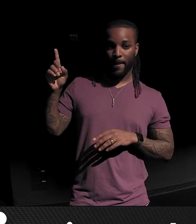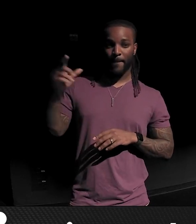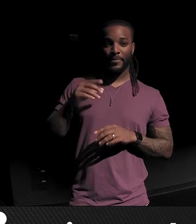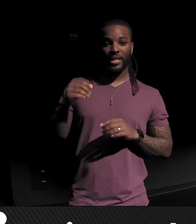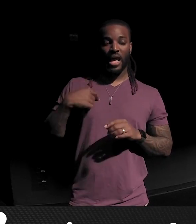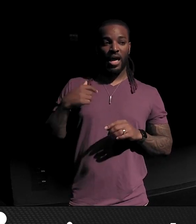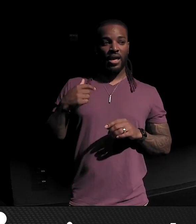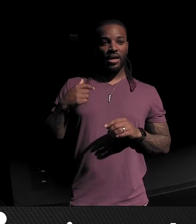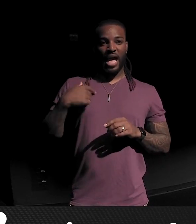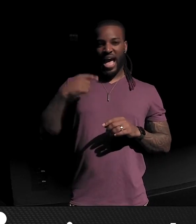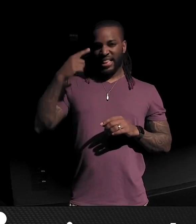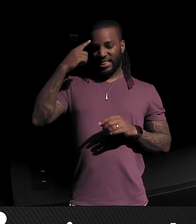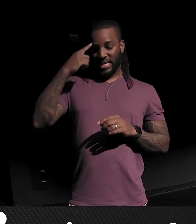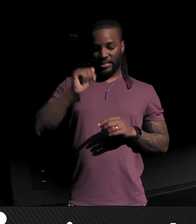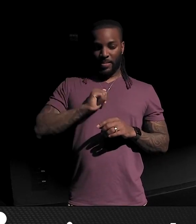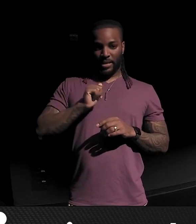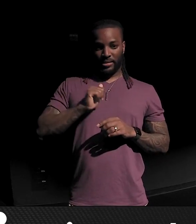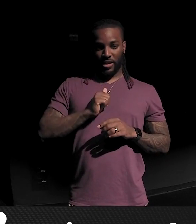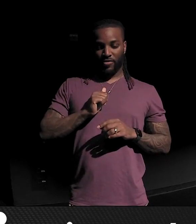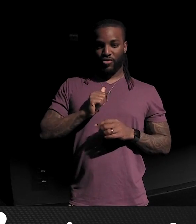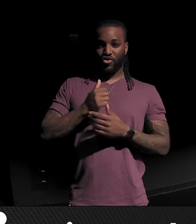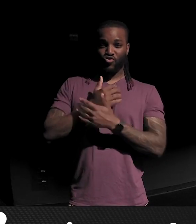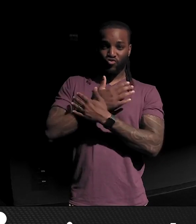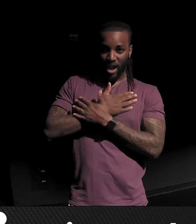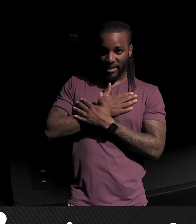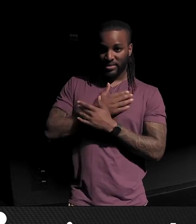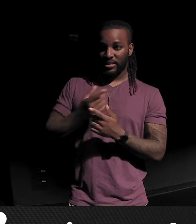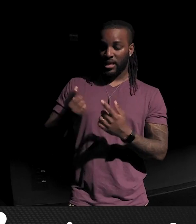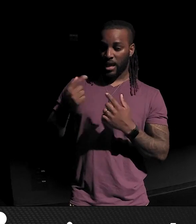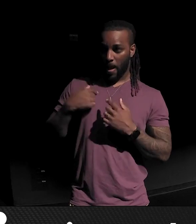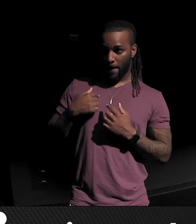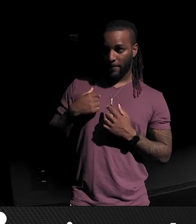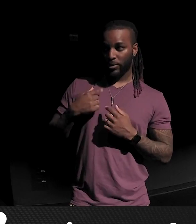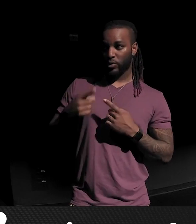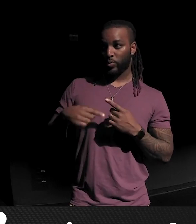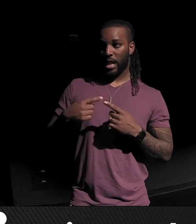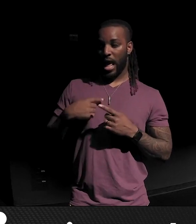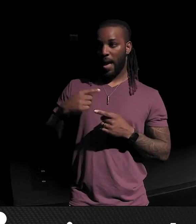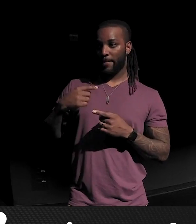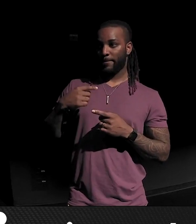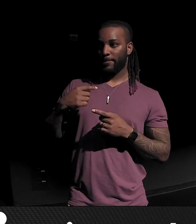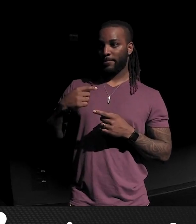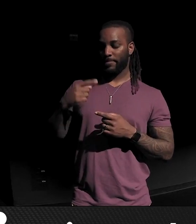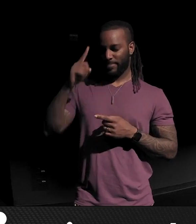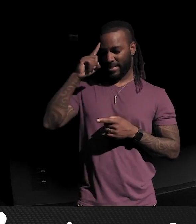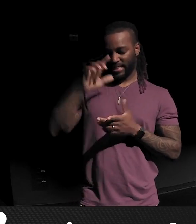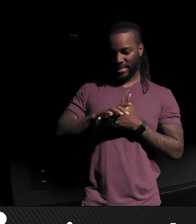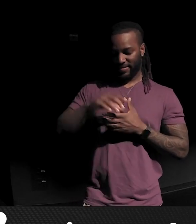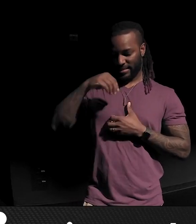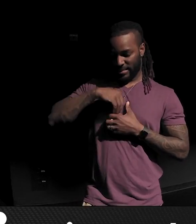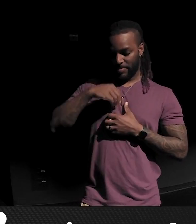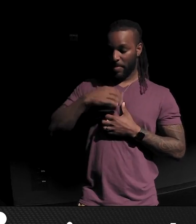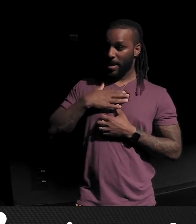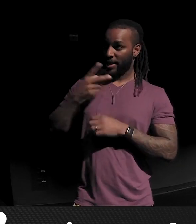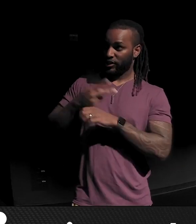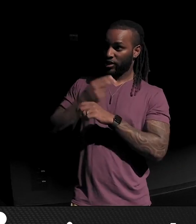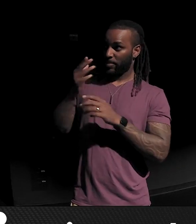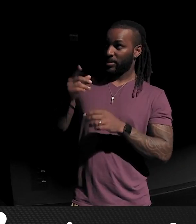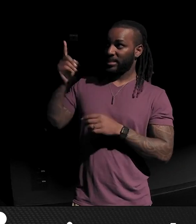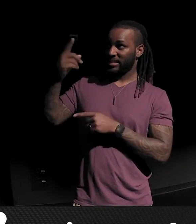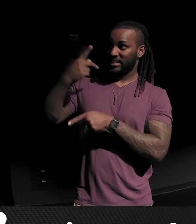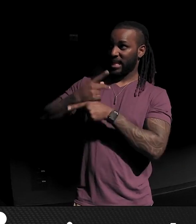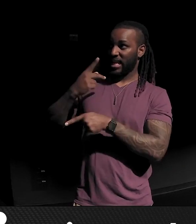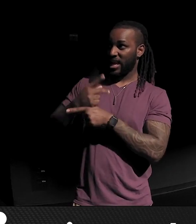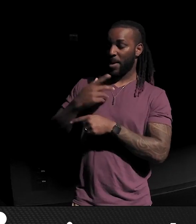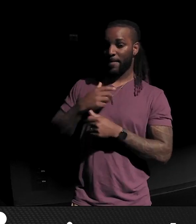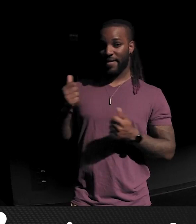I think to myself, rest comes when I'm believing inside of me that my shepherd's all, he's taking care of my fear and